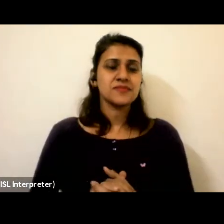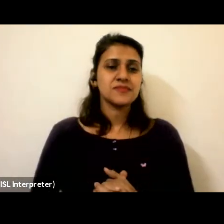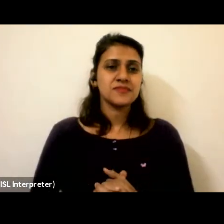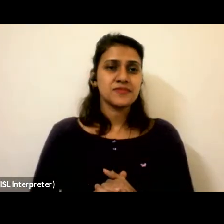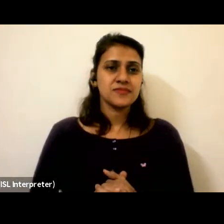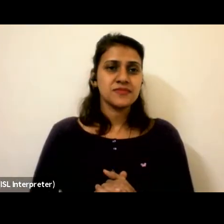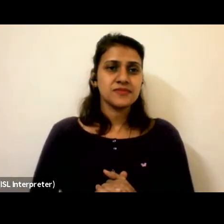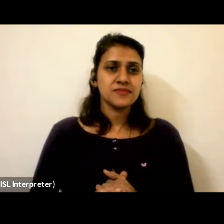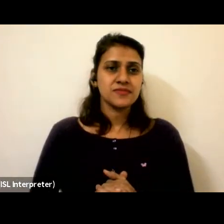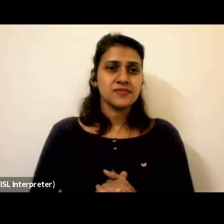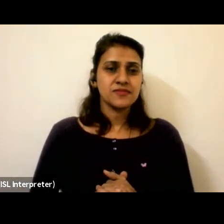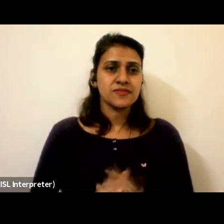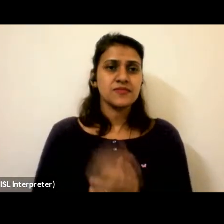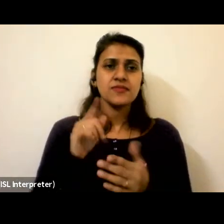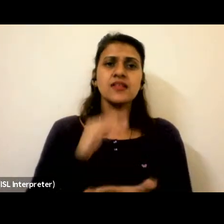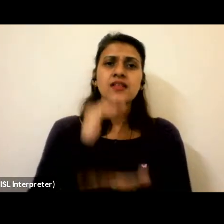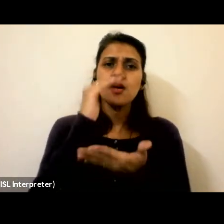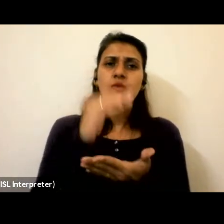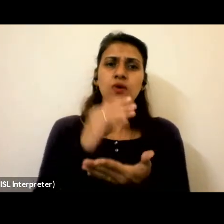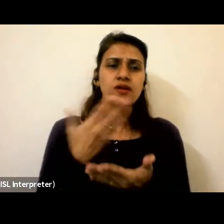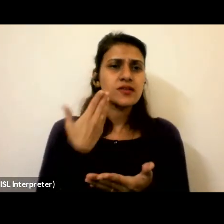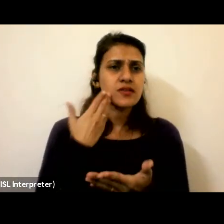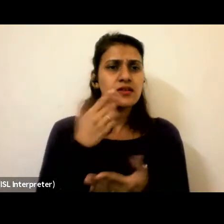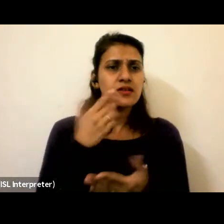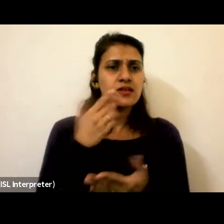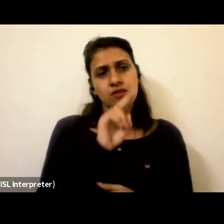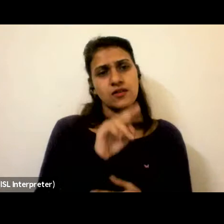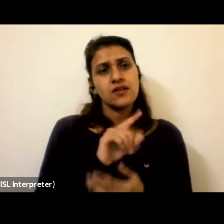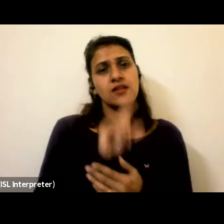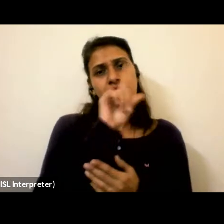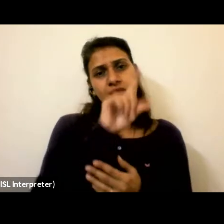These awards were instituted in 1999.